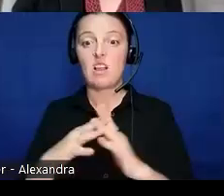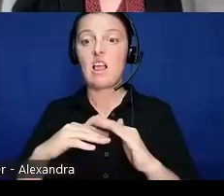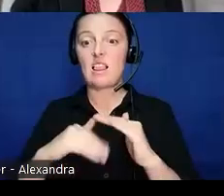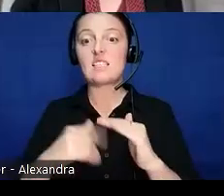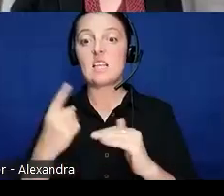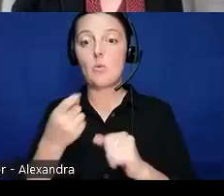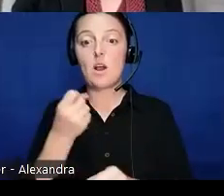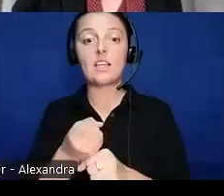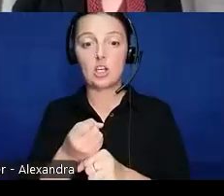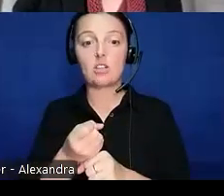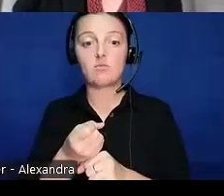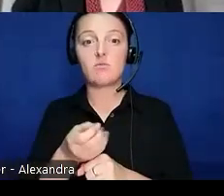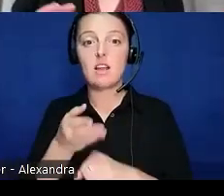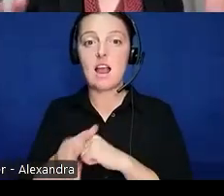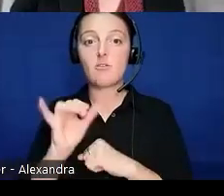the